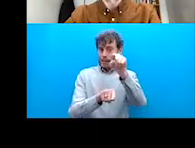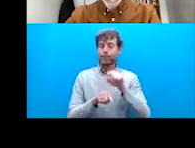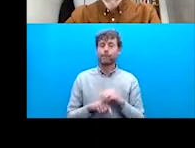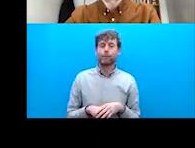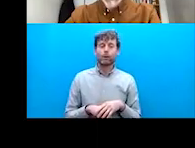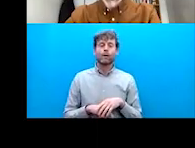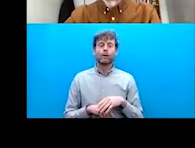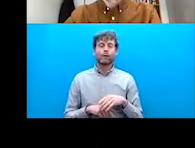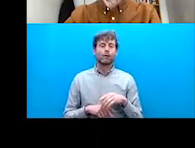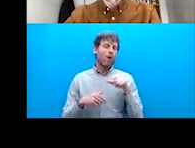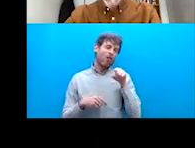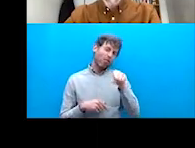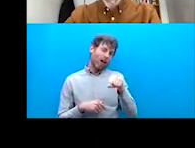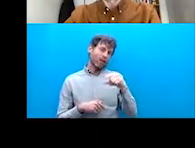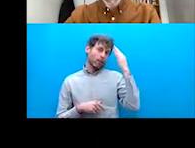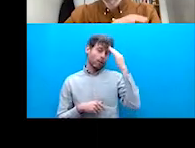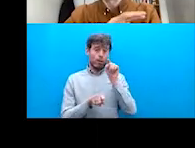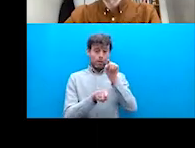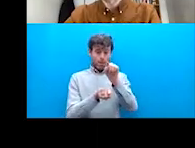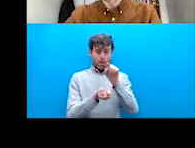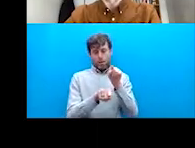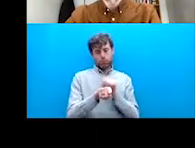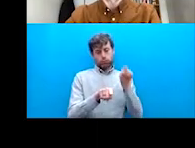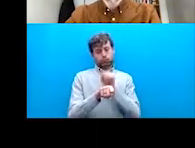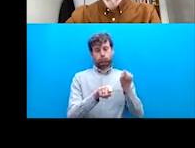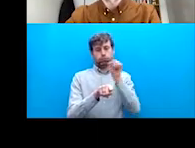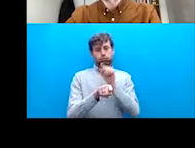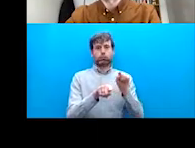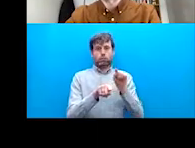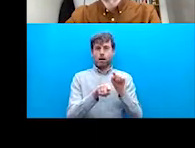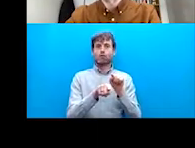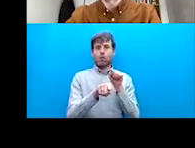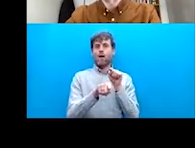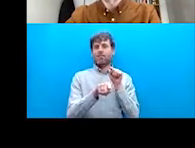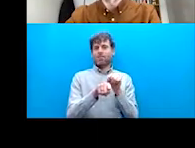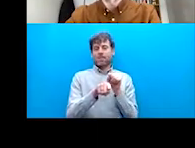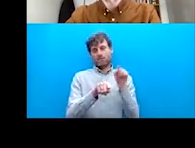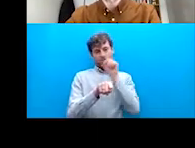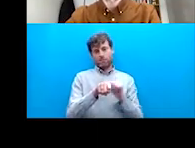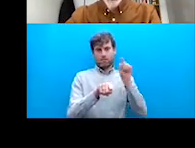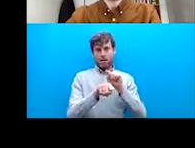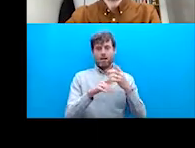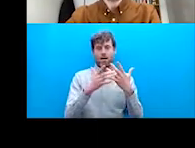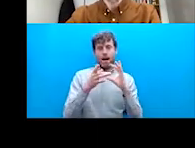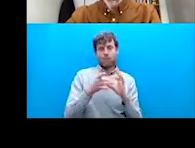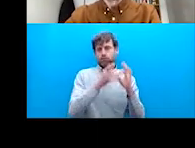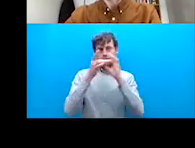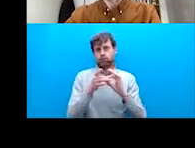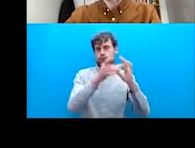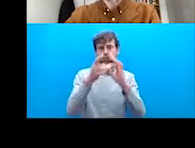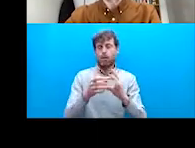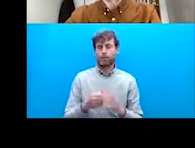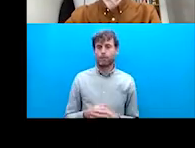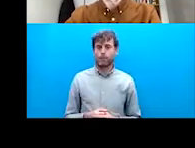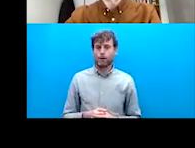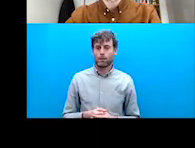going to show, at least in brief outline, a computational implementation in a minute. So this